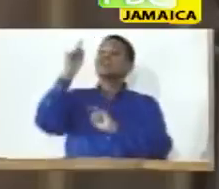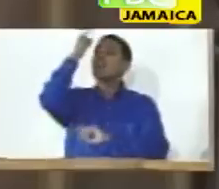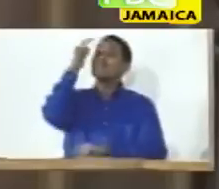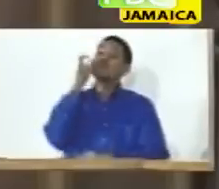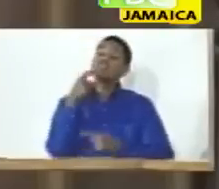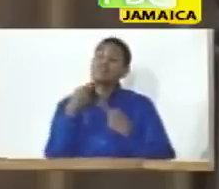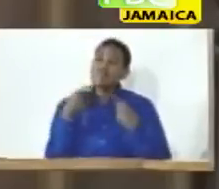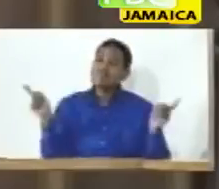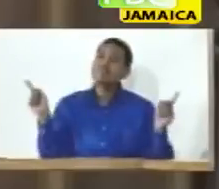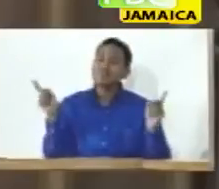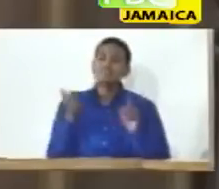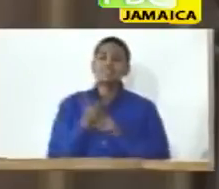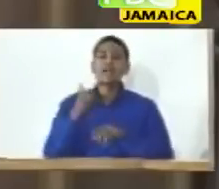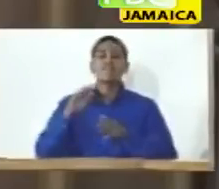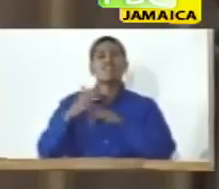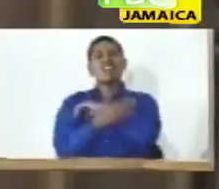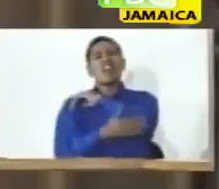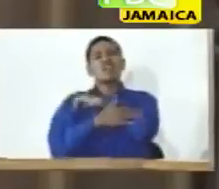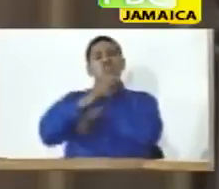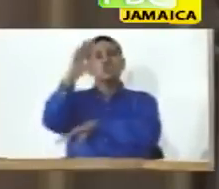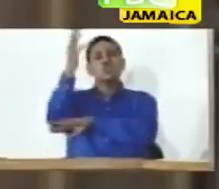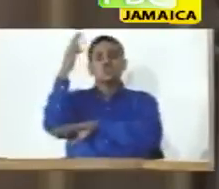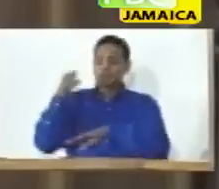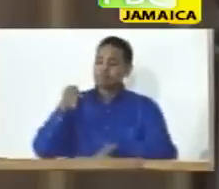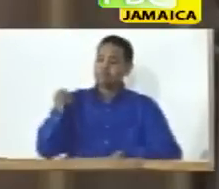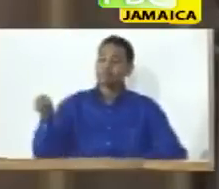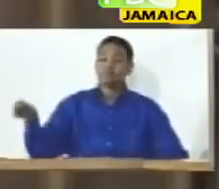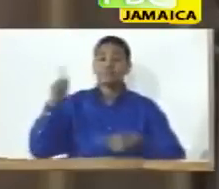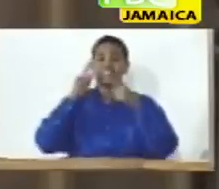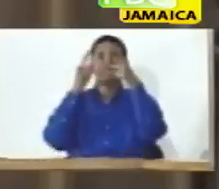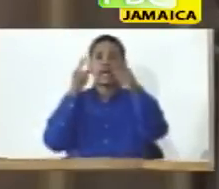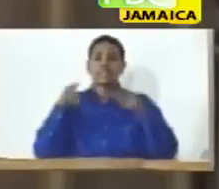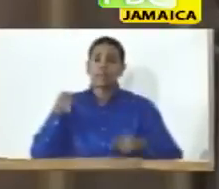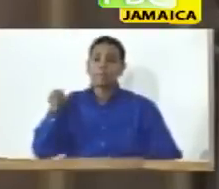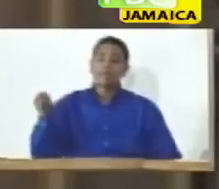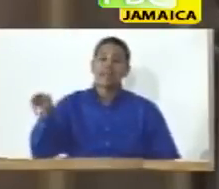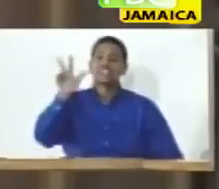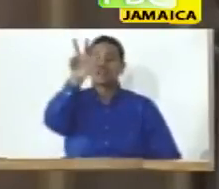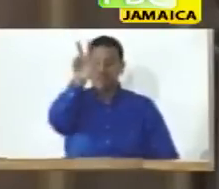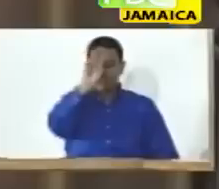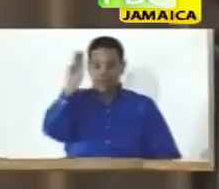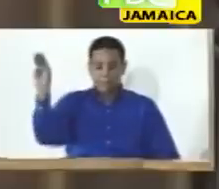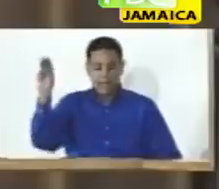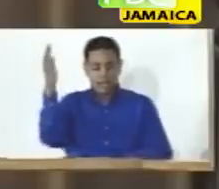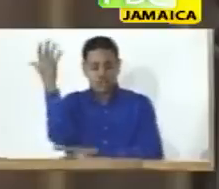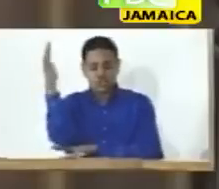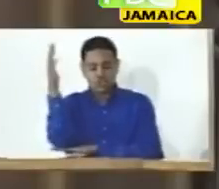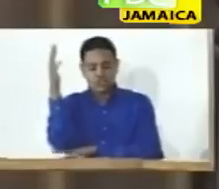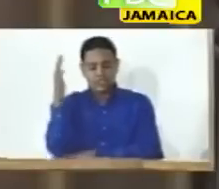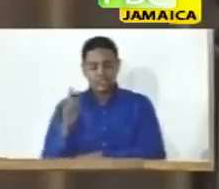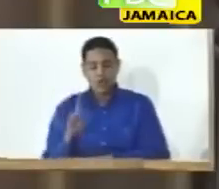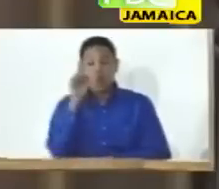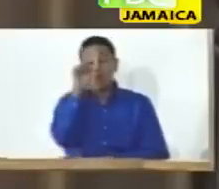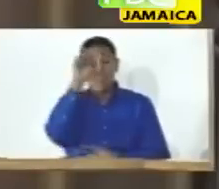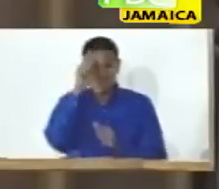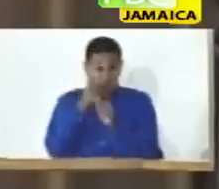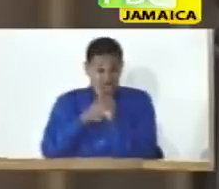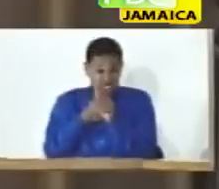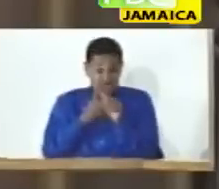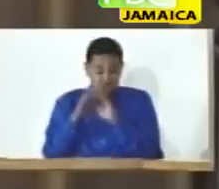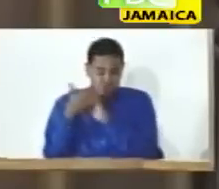launched a national tree planting program targeting the planting of 3 million trees, one for each